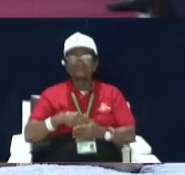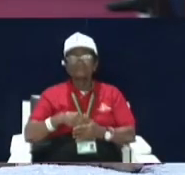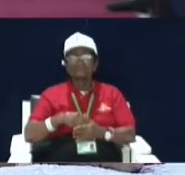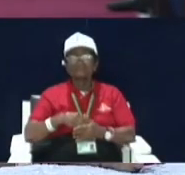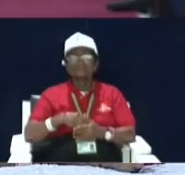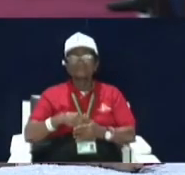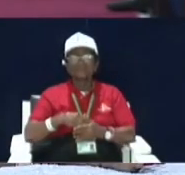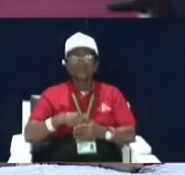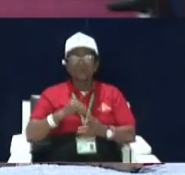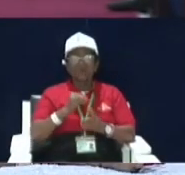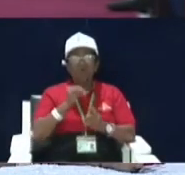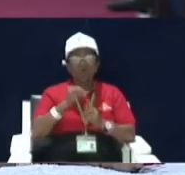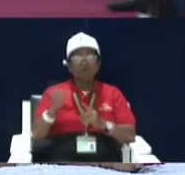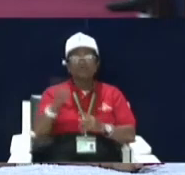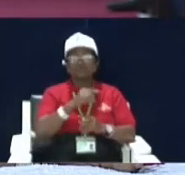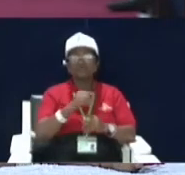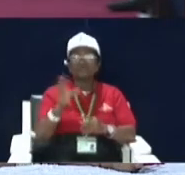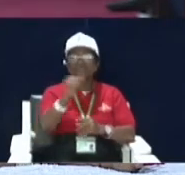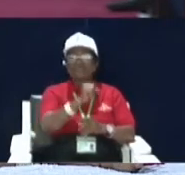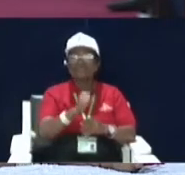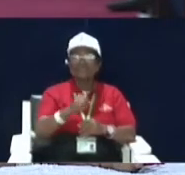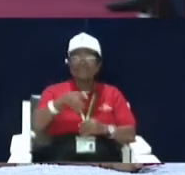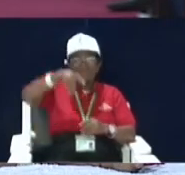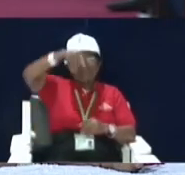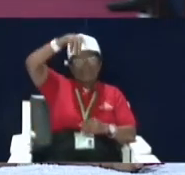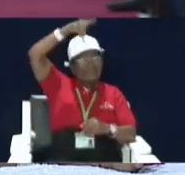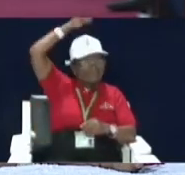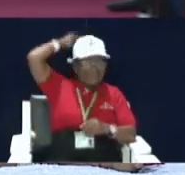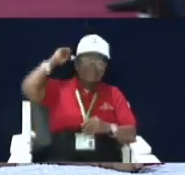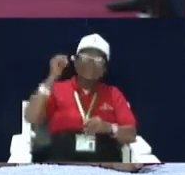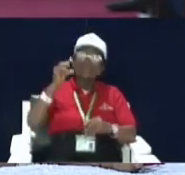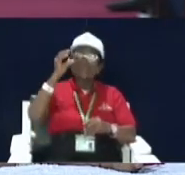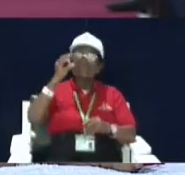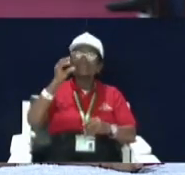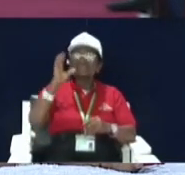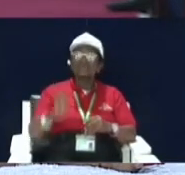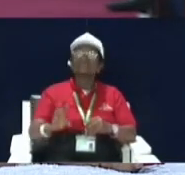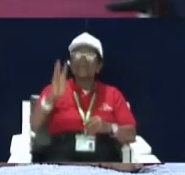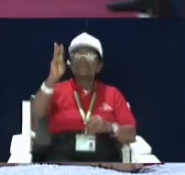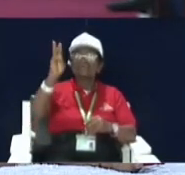Or you take Daniel chapter 6, as another classical example.